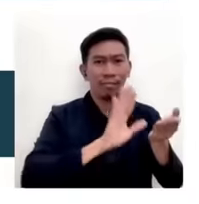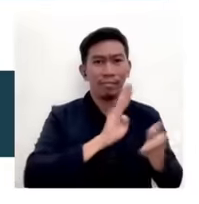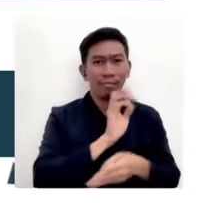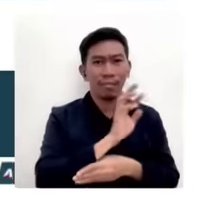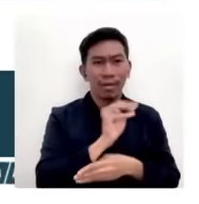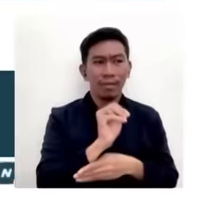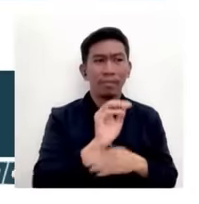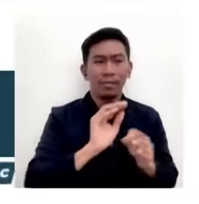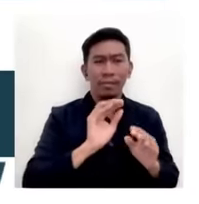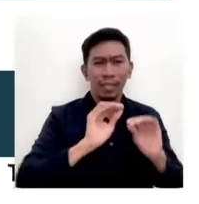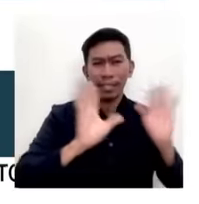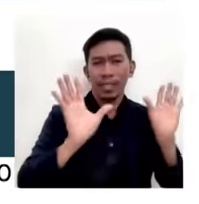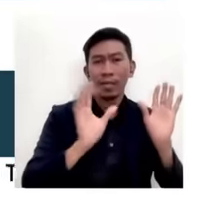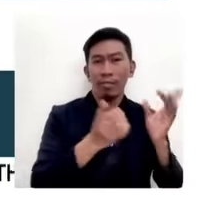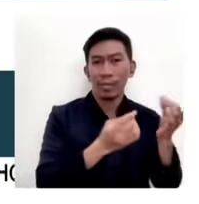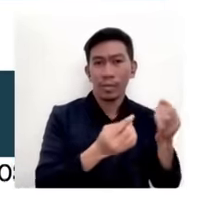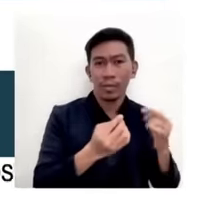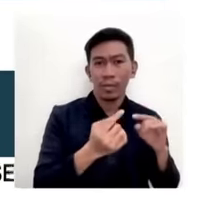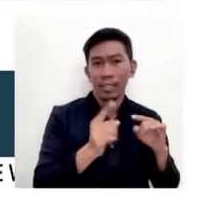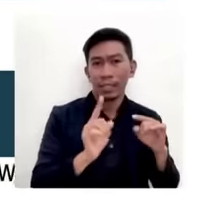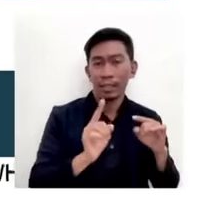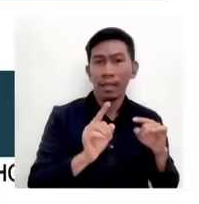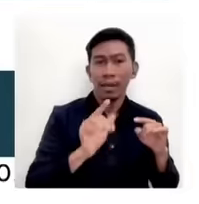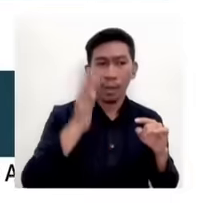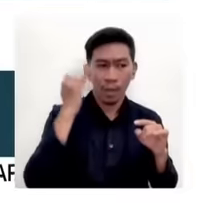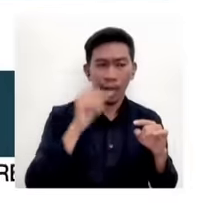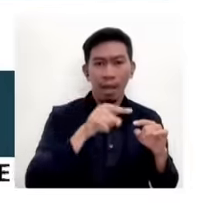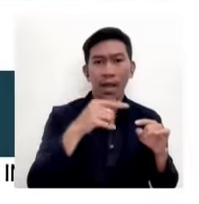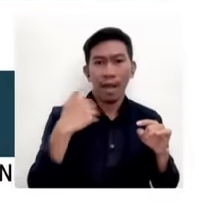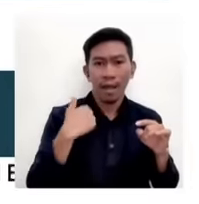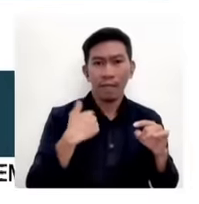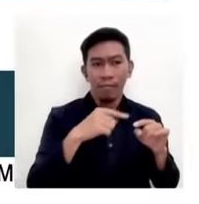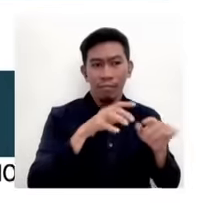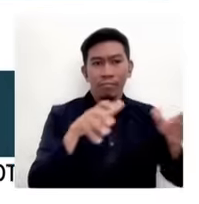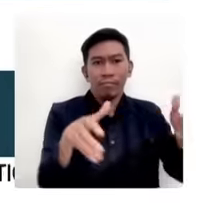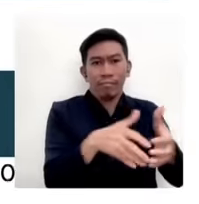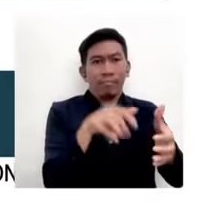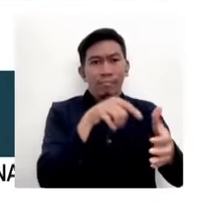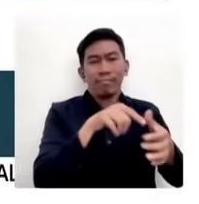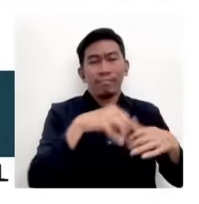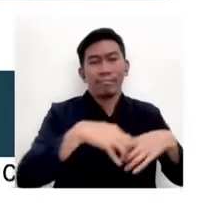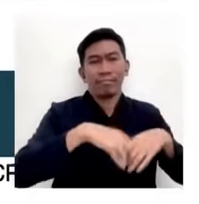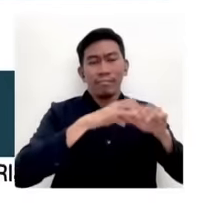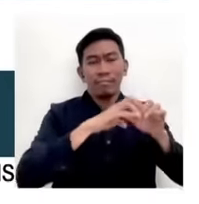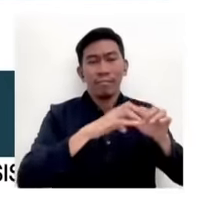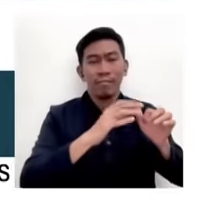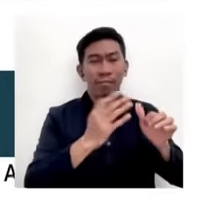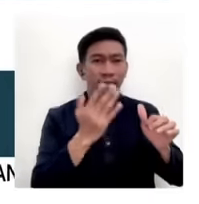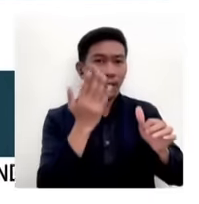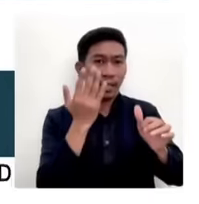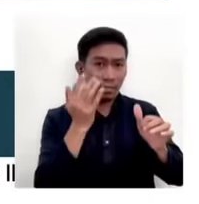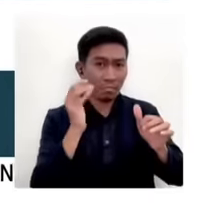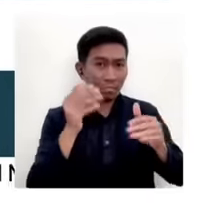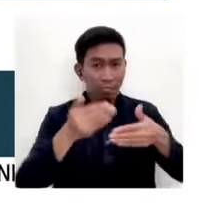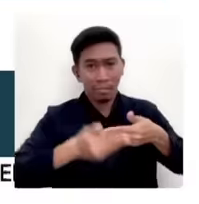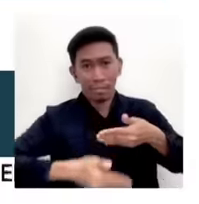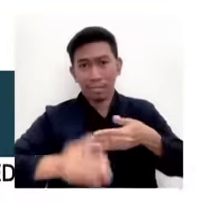ang dapat niyong gawin, kung bakit nandiyan kayo sa posisyon ngayon. Do you think that it will ever come to